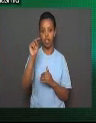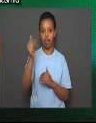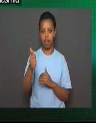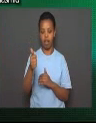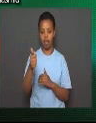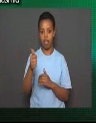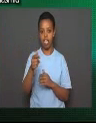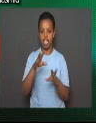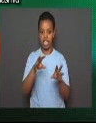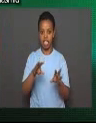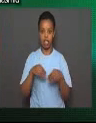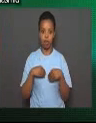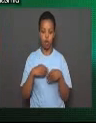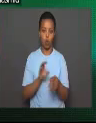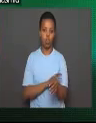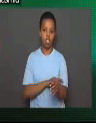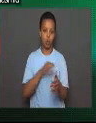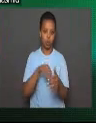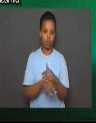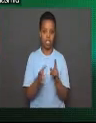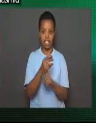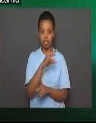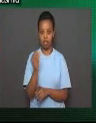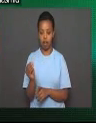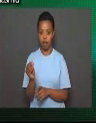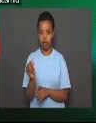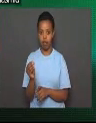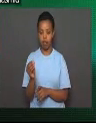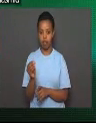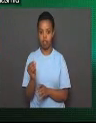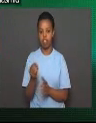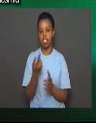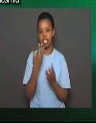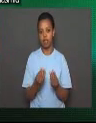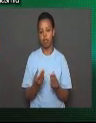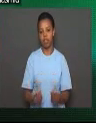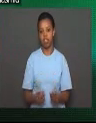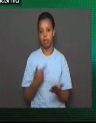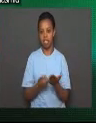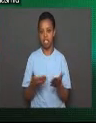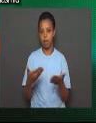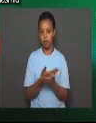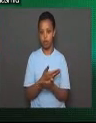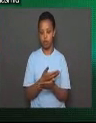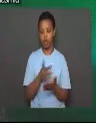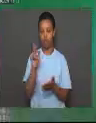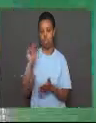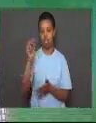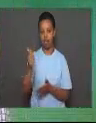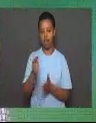the donor cell and will grow and develop with this new